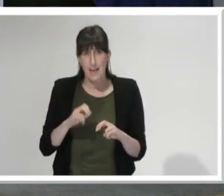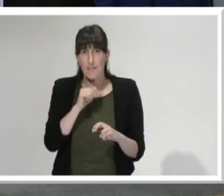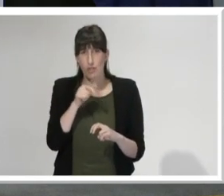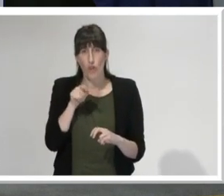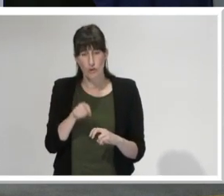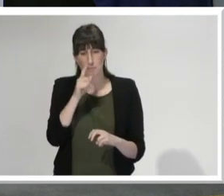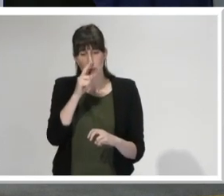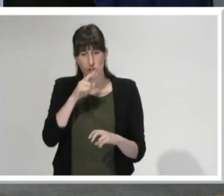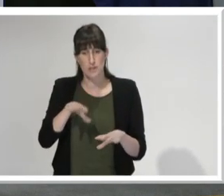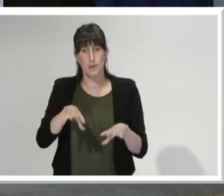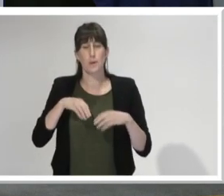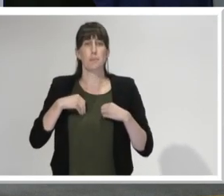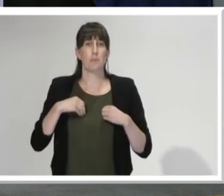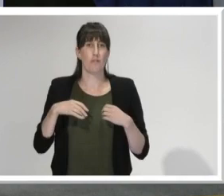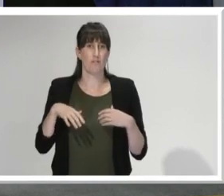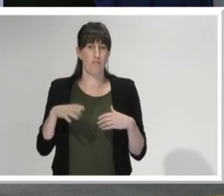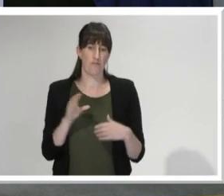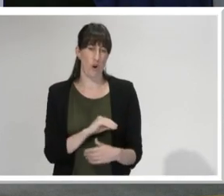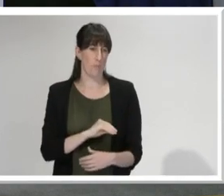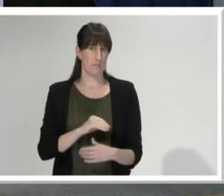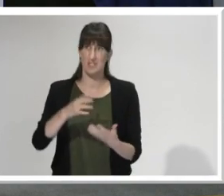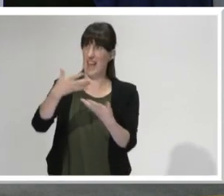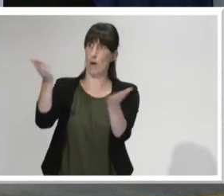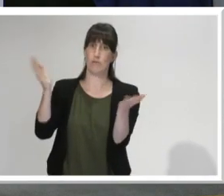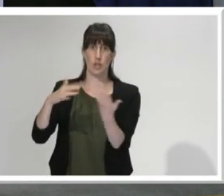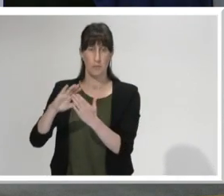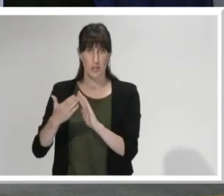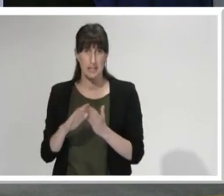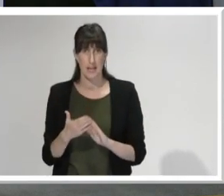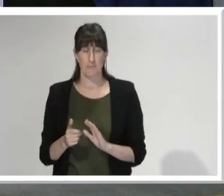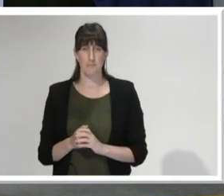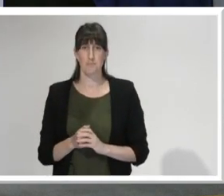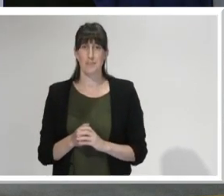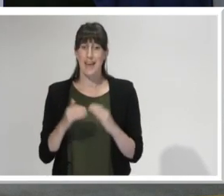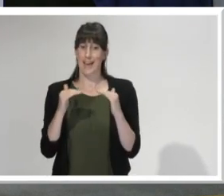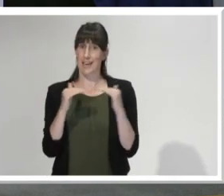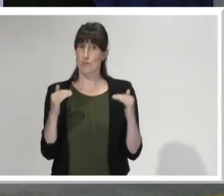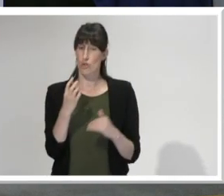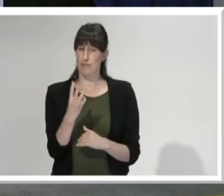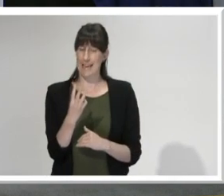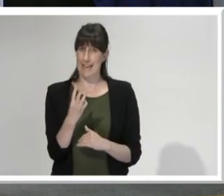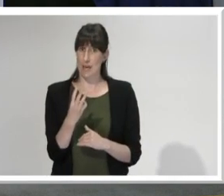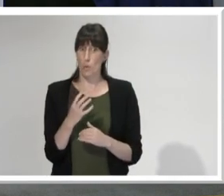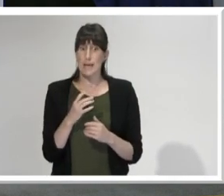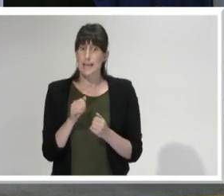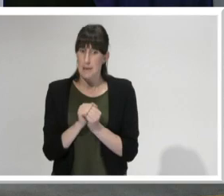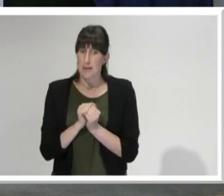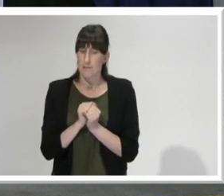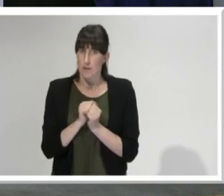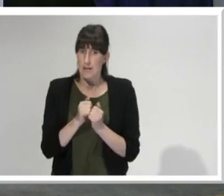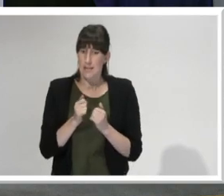us. So that's an important distinction to make. Level 3 continues to be really cautious because the last thing you want to